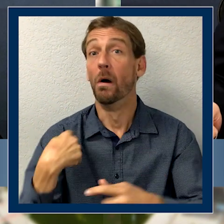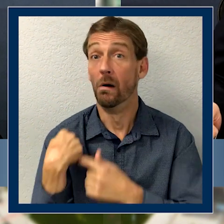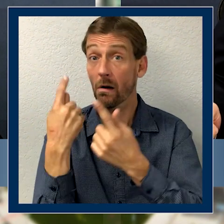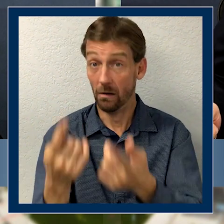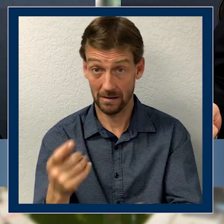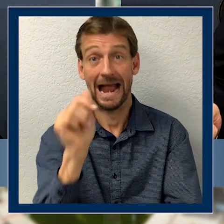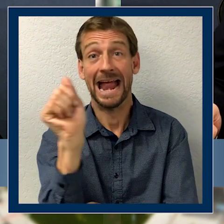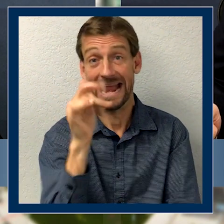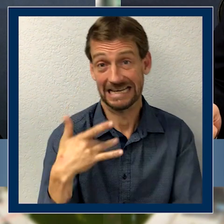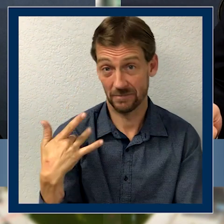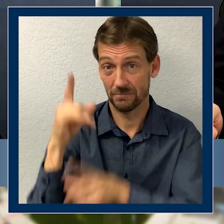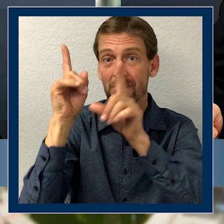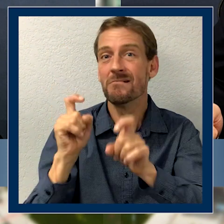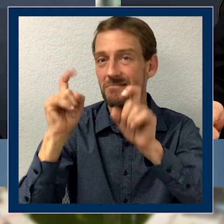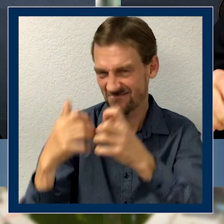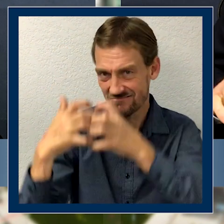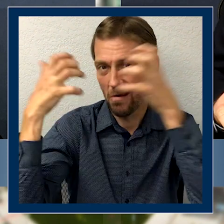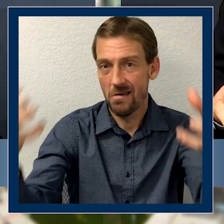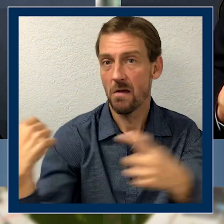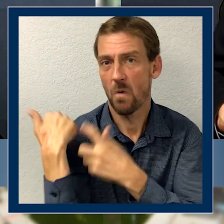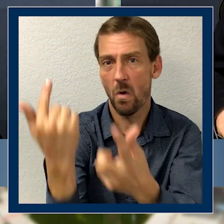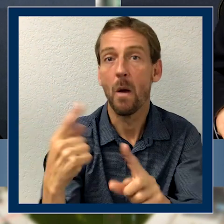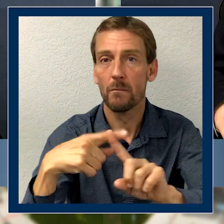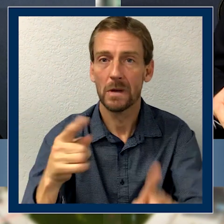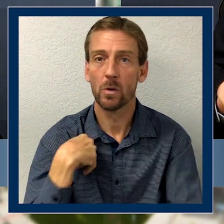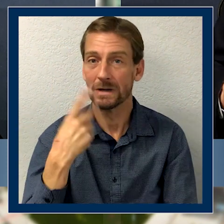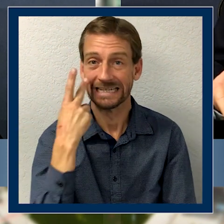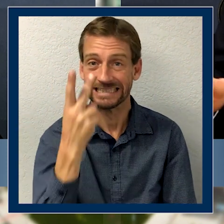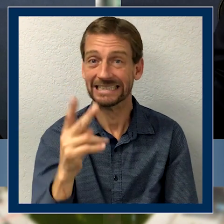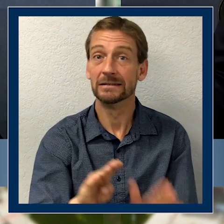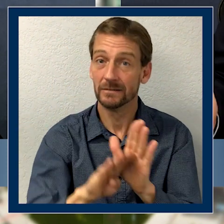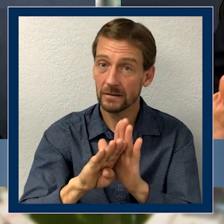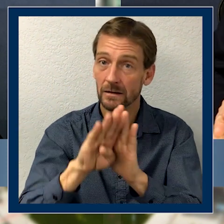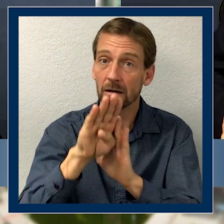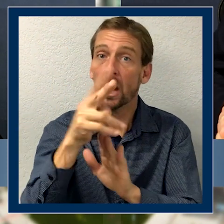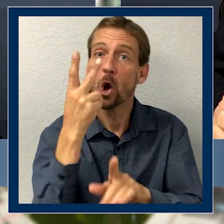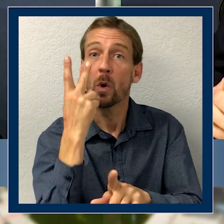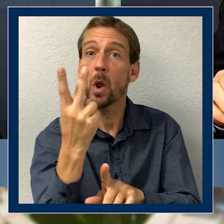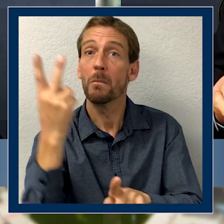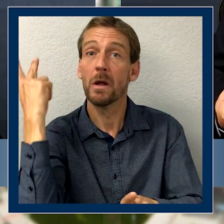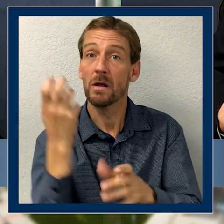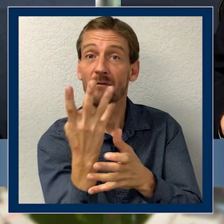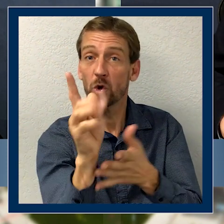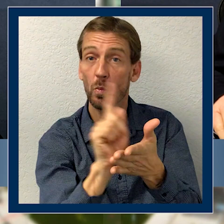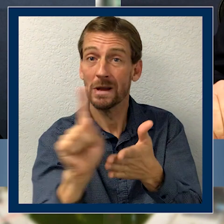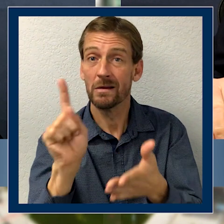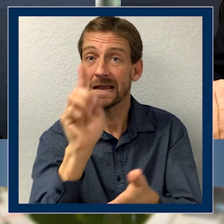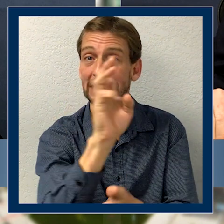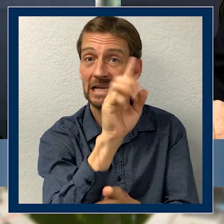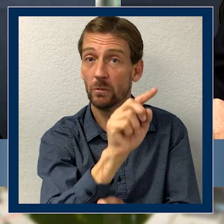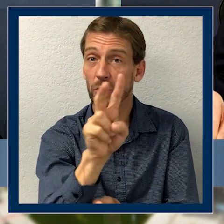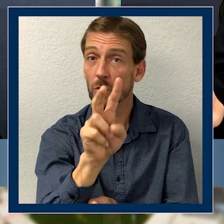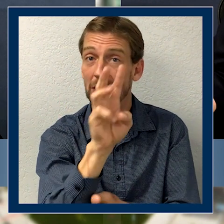of asymptomatic patients now. But we've seen it tick up. We were at, if you go back just over the last few weeks, we went from 6.2